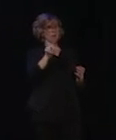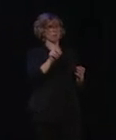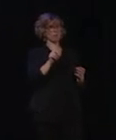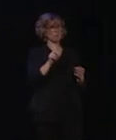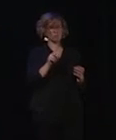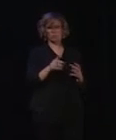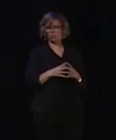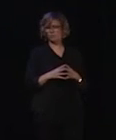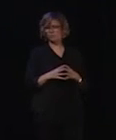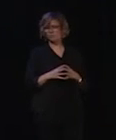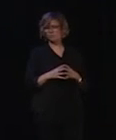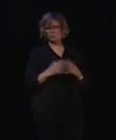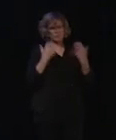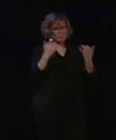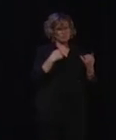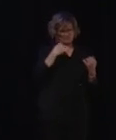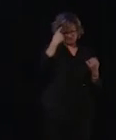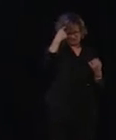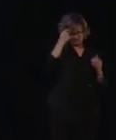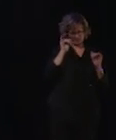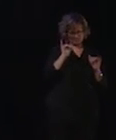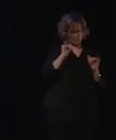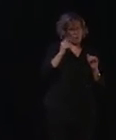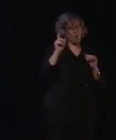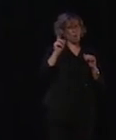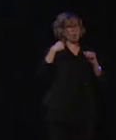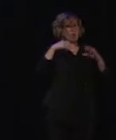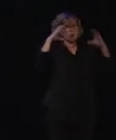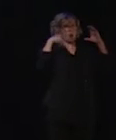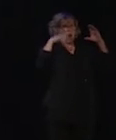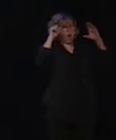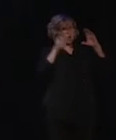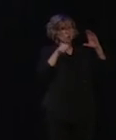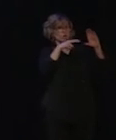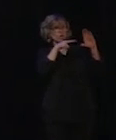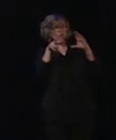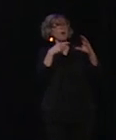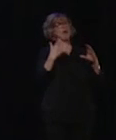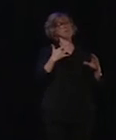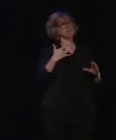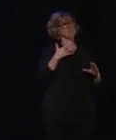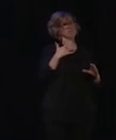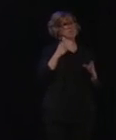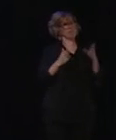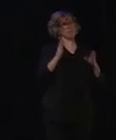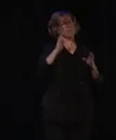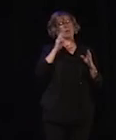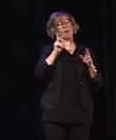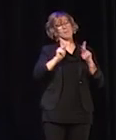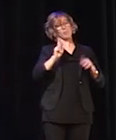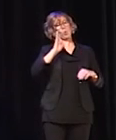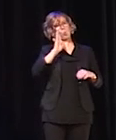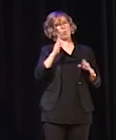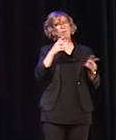you have to sort of evaluate, well, where in that experience could I look? Where are people gravitating towards? And then